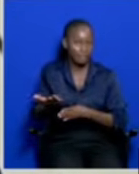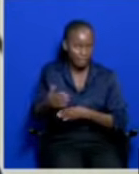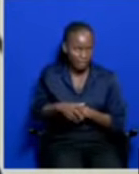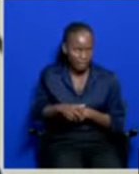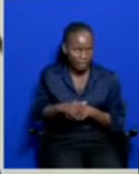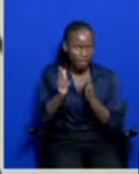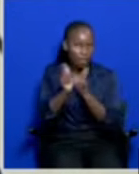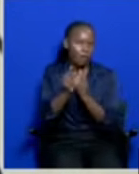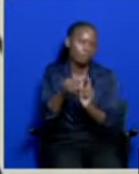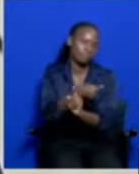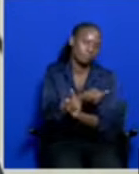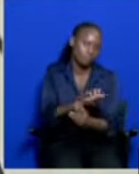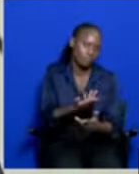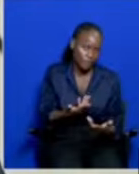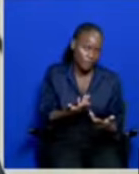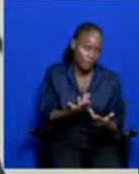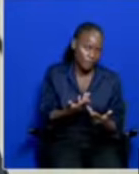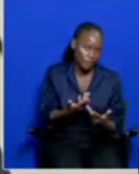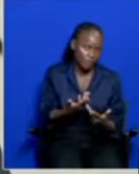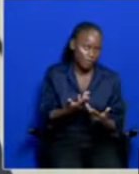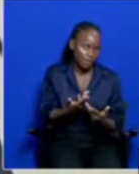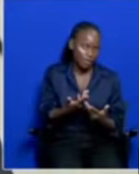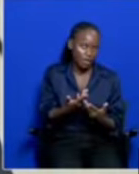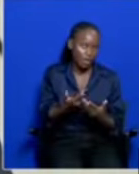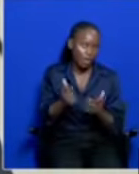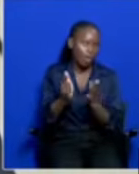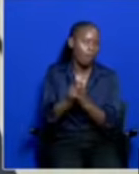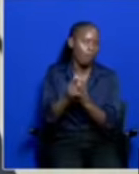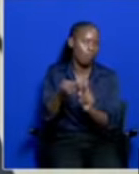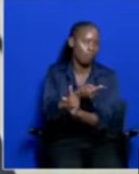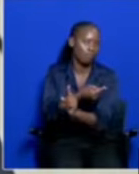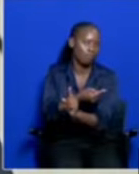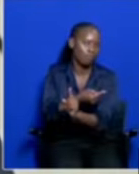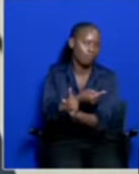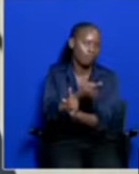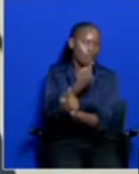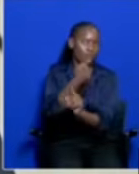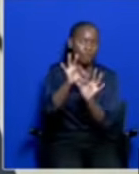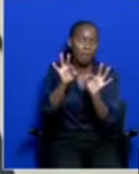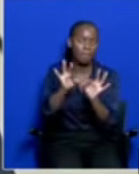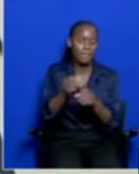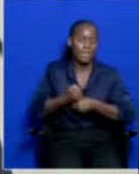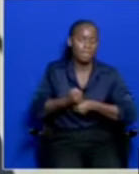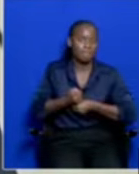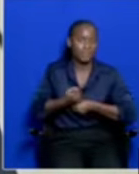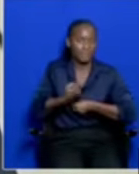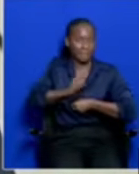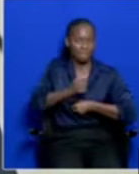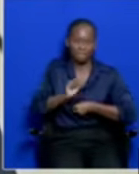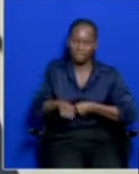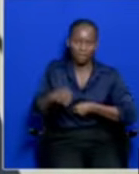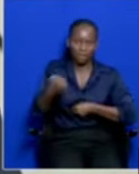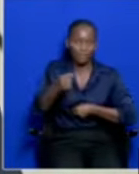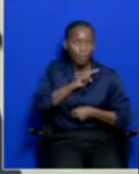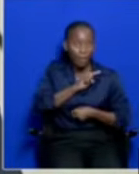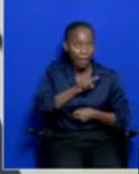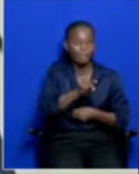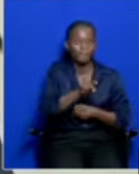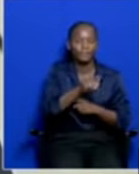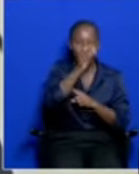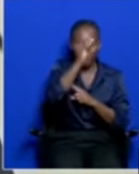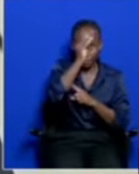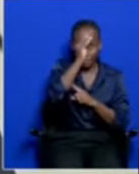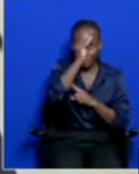have that form. Because even in the SAPS, when the officer releases it, it must still be